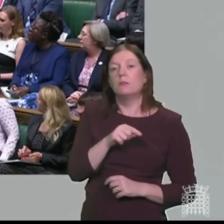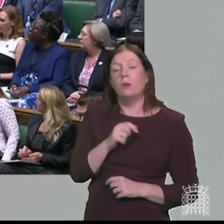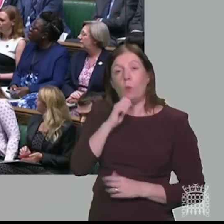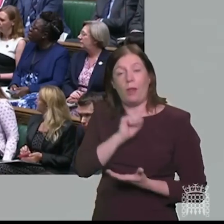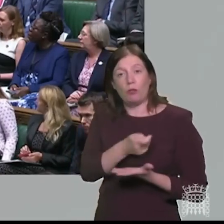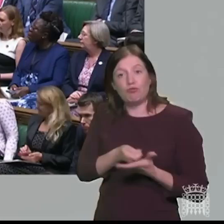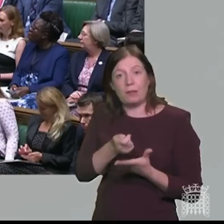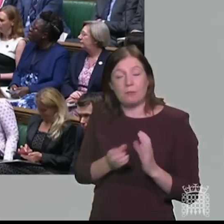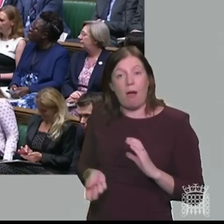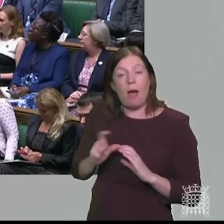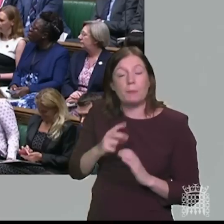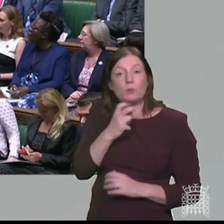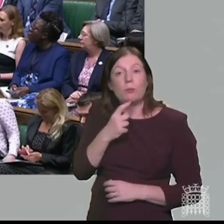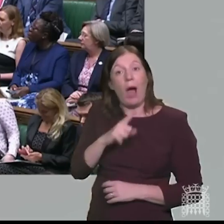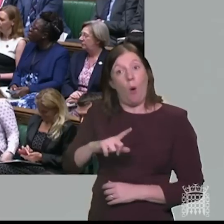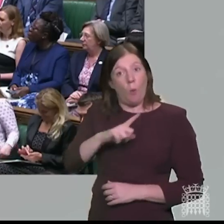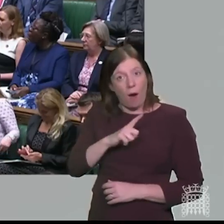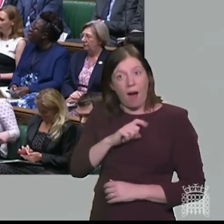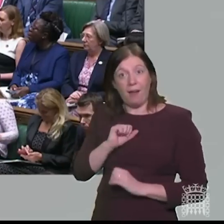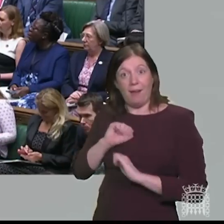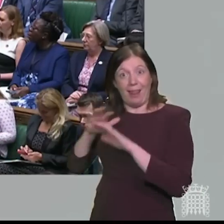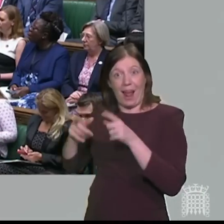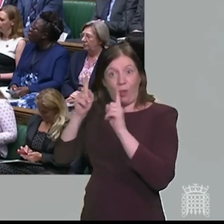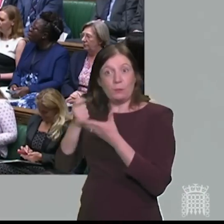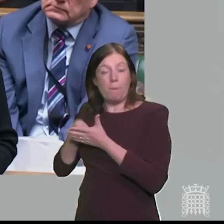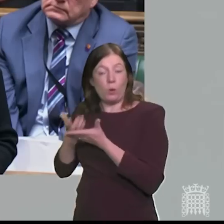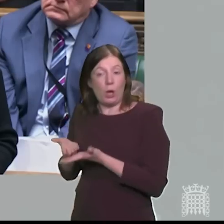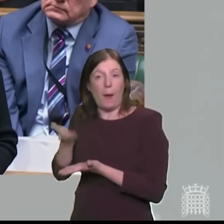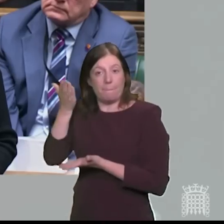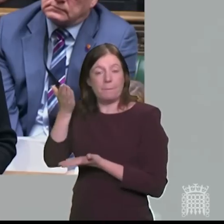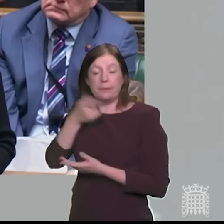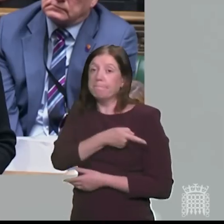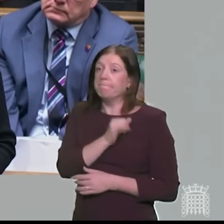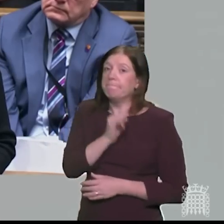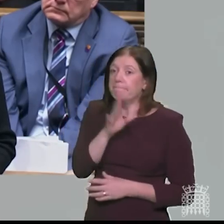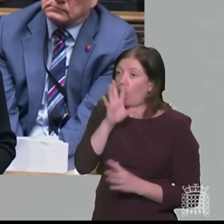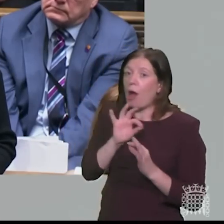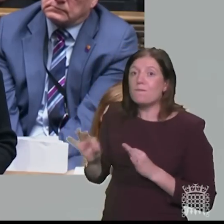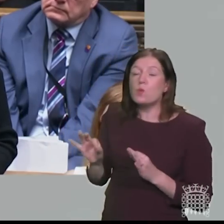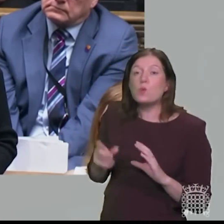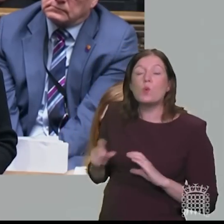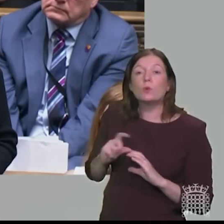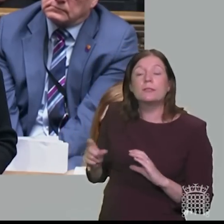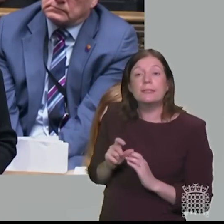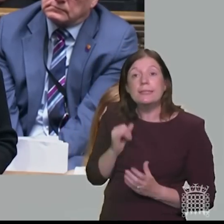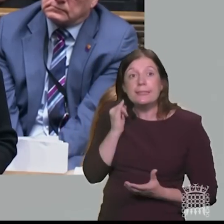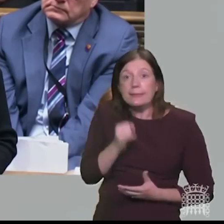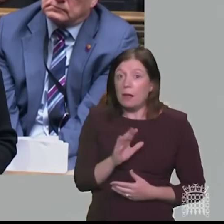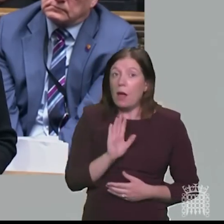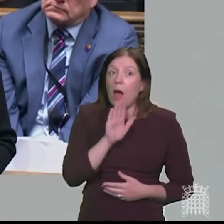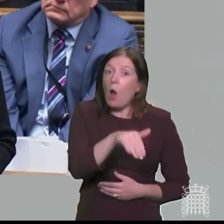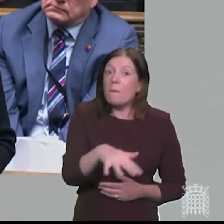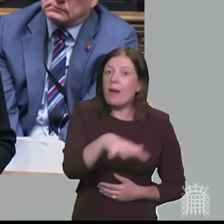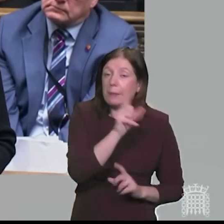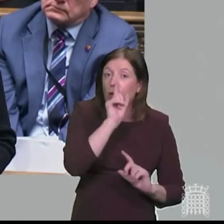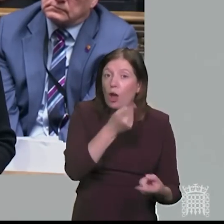month due to the mortgage rate increases. She is now at risk of homelessness and she can't return to the family home. She has no choice but to